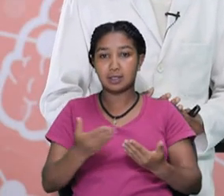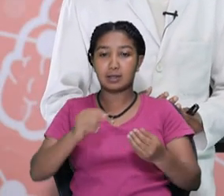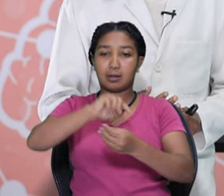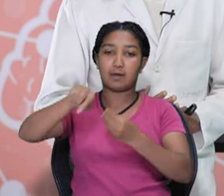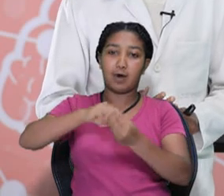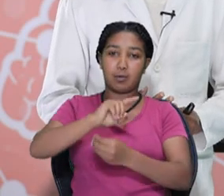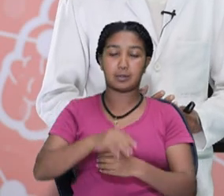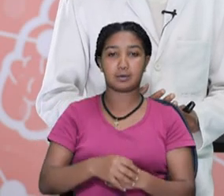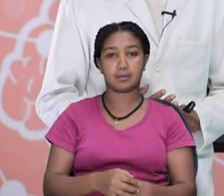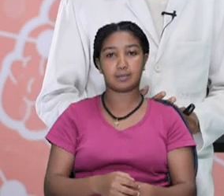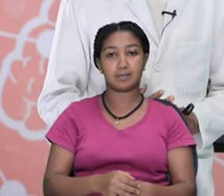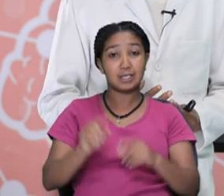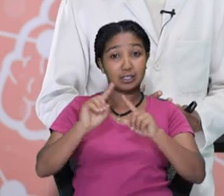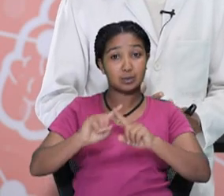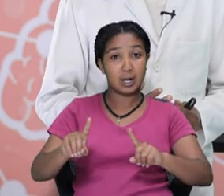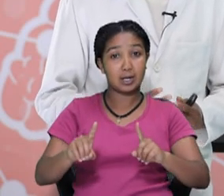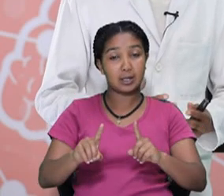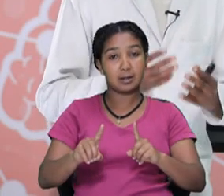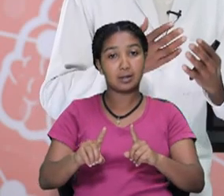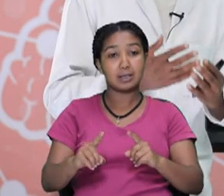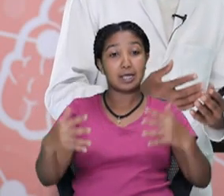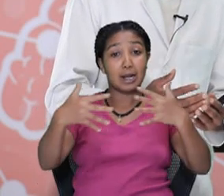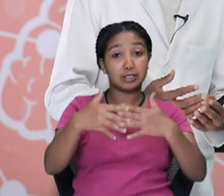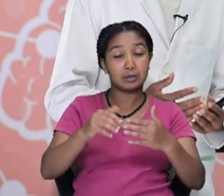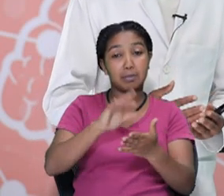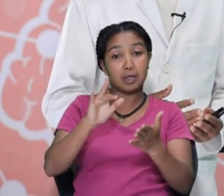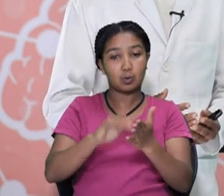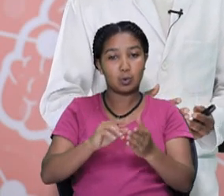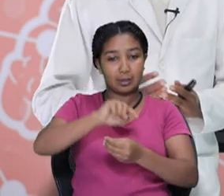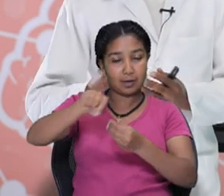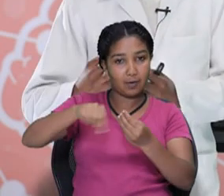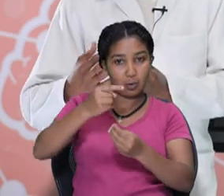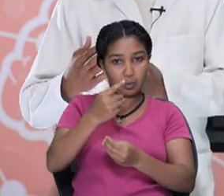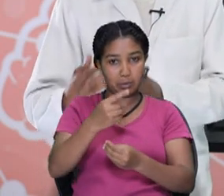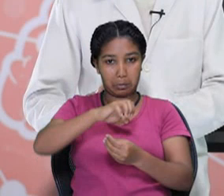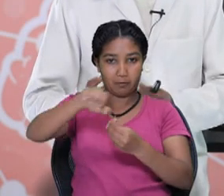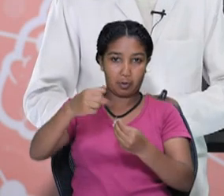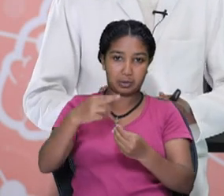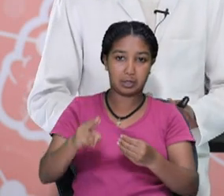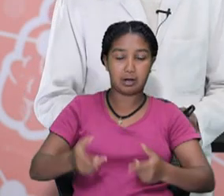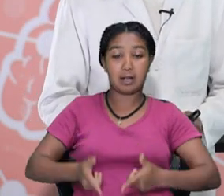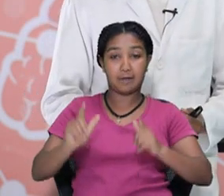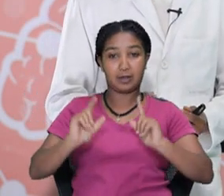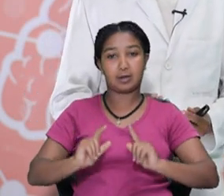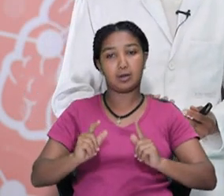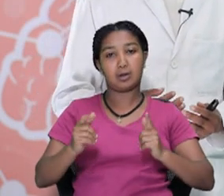environments, especially the relationship between the environments and the living